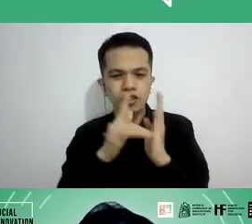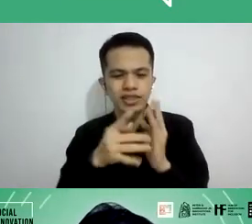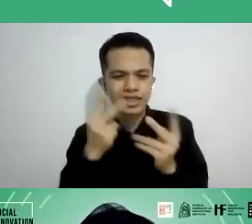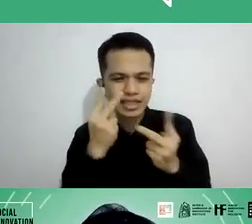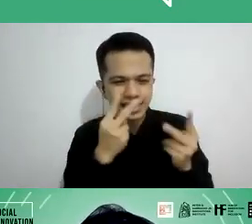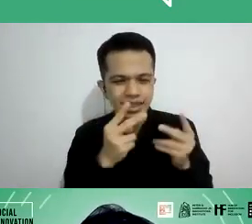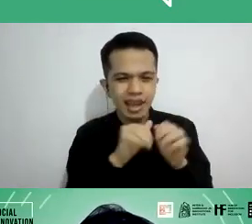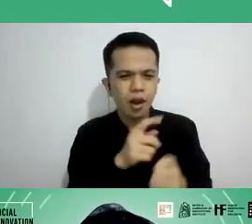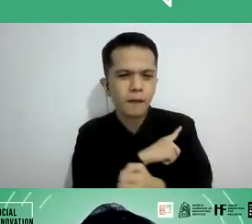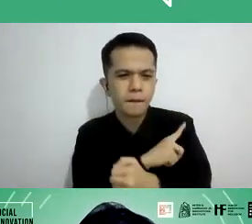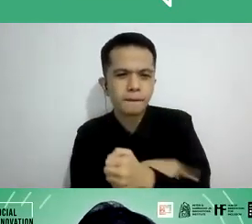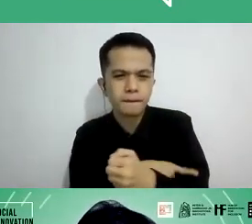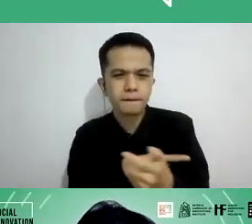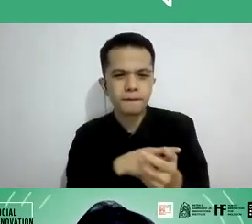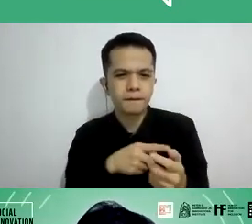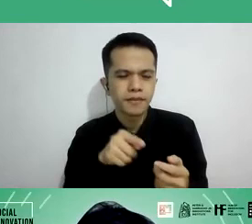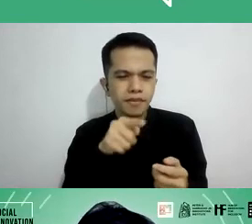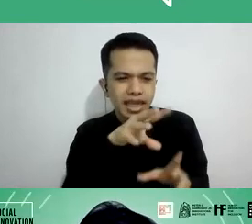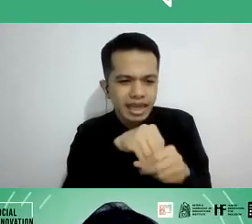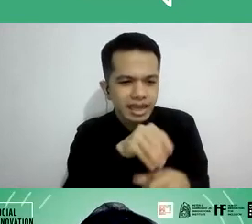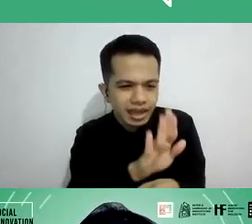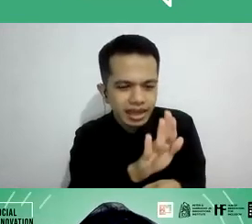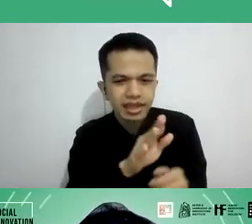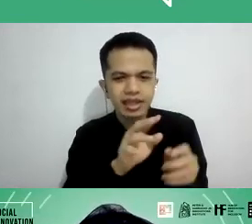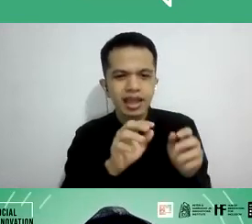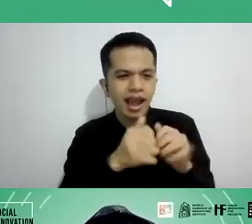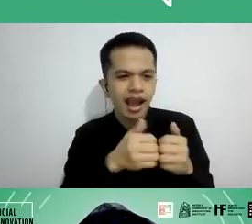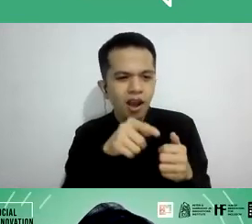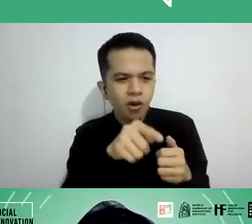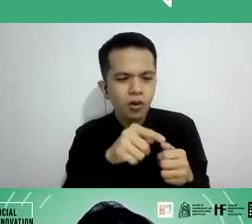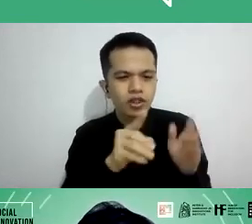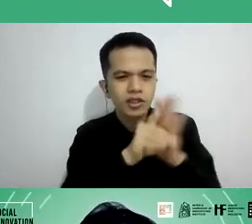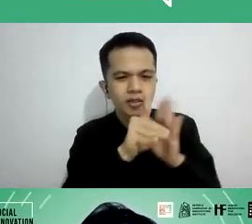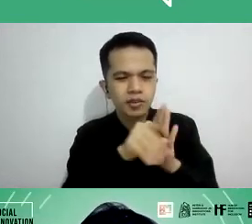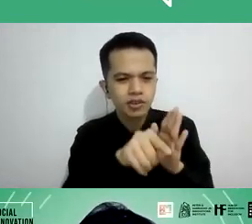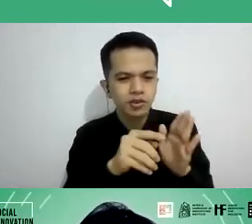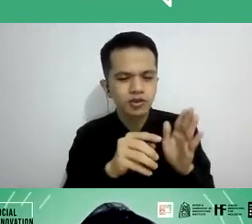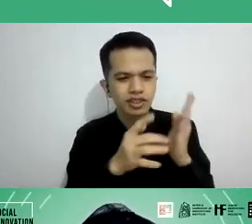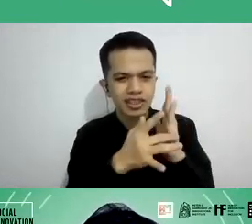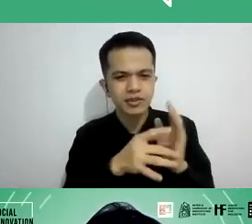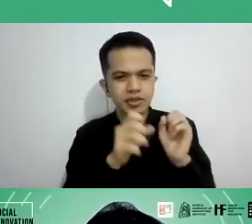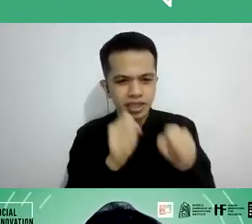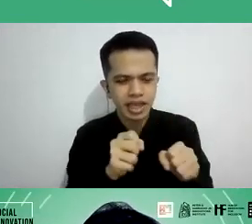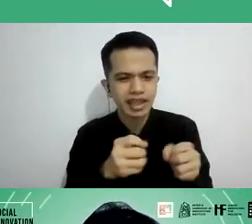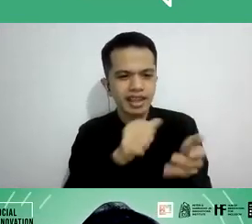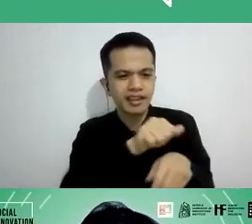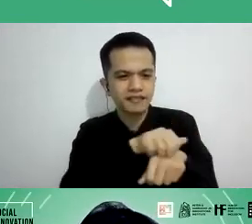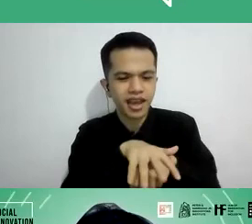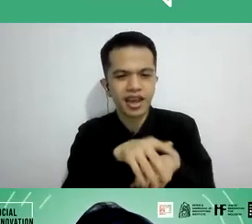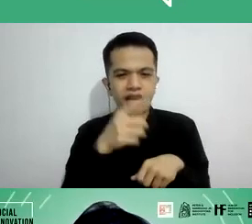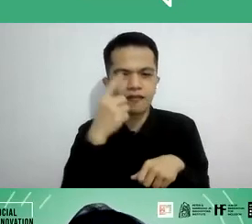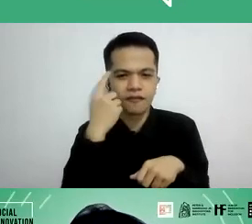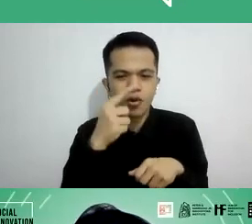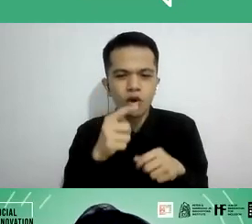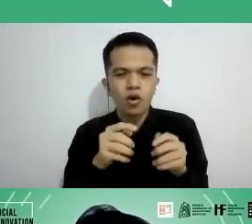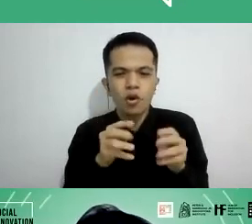much power they hold, and that how much the development of these technologies can have a profound effect on also the